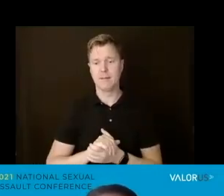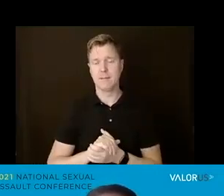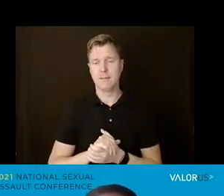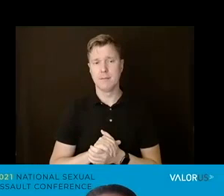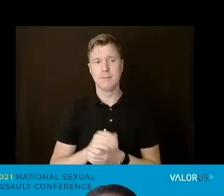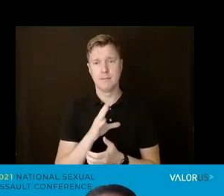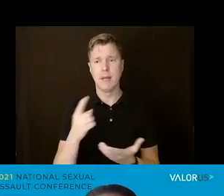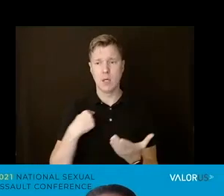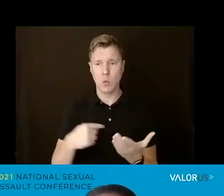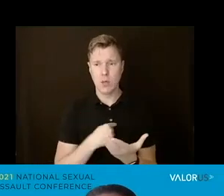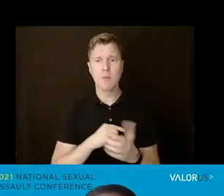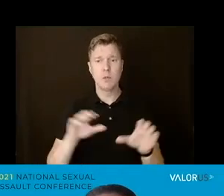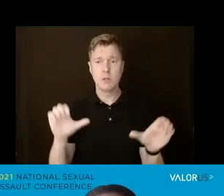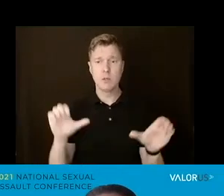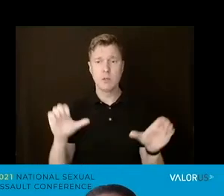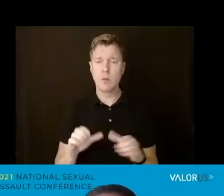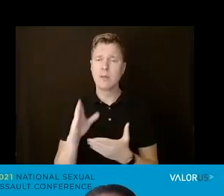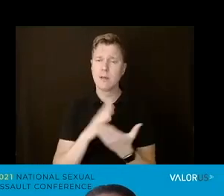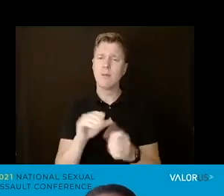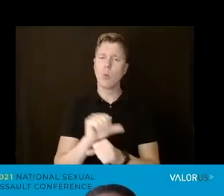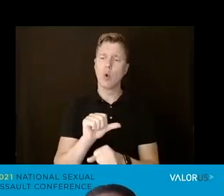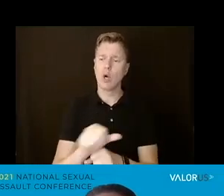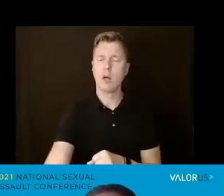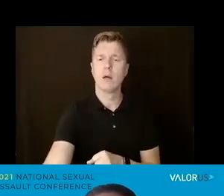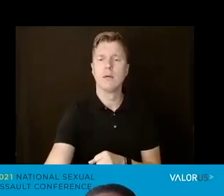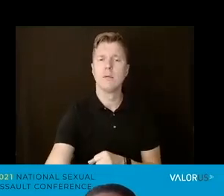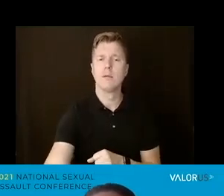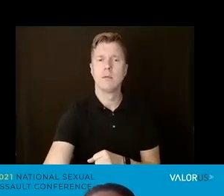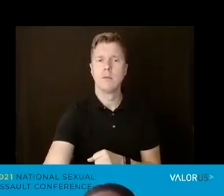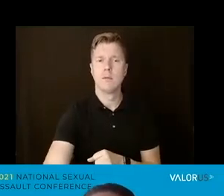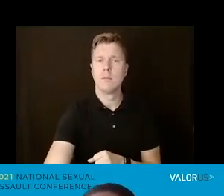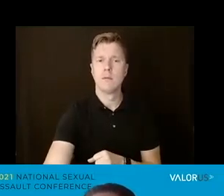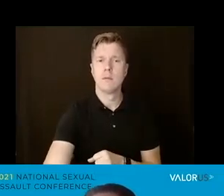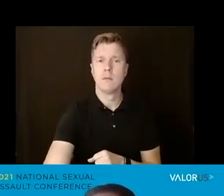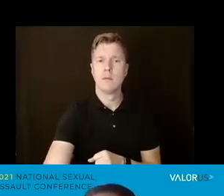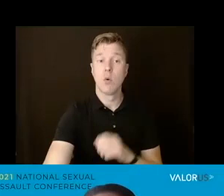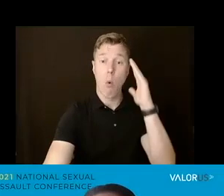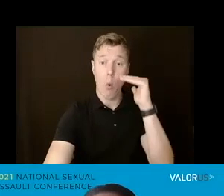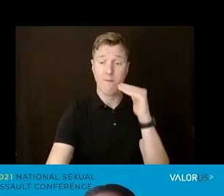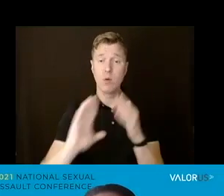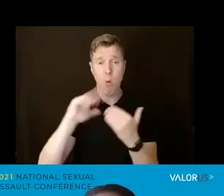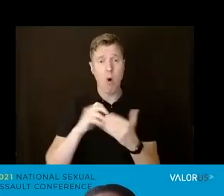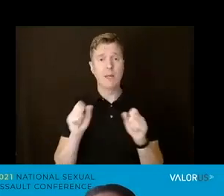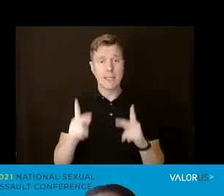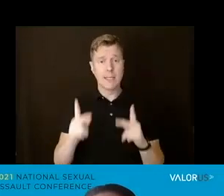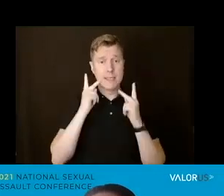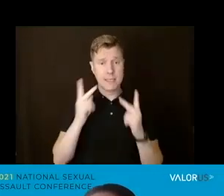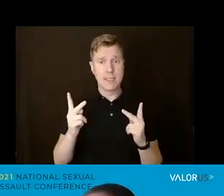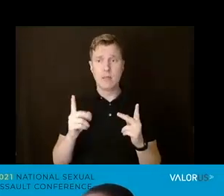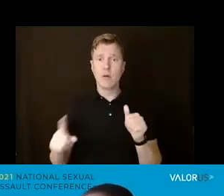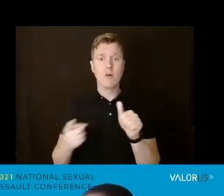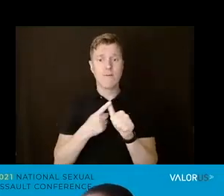And we did some work to try to make it, hopefully you all can see it. But